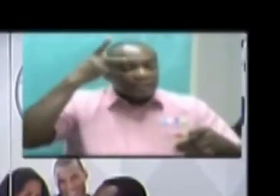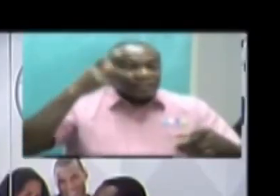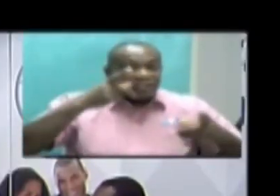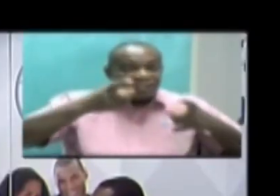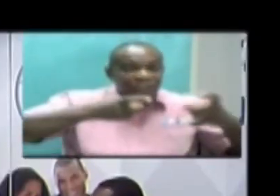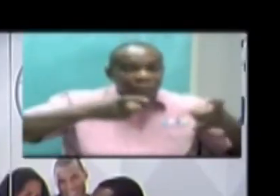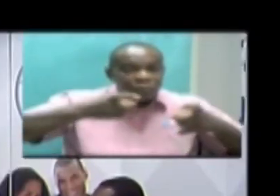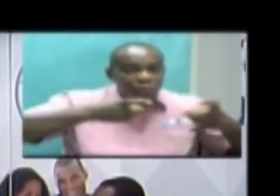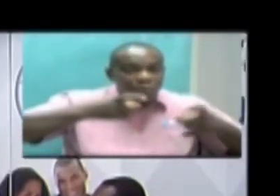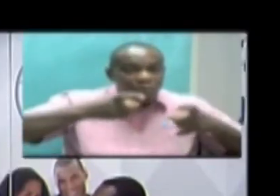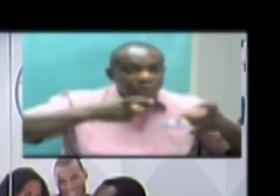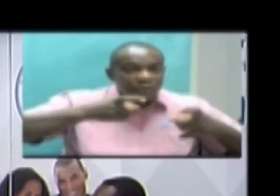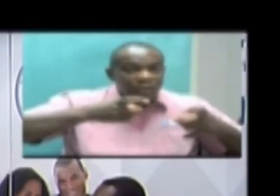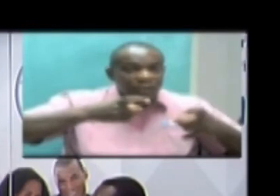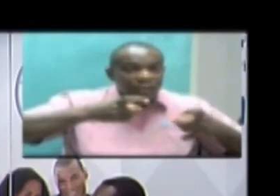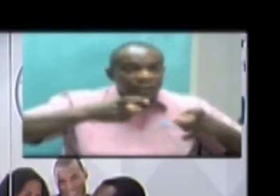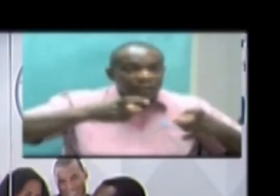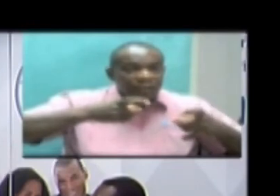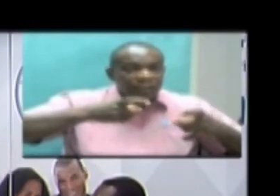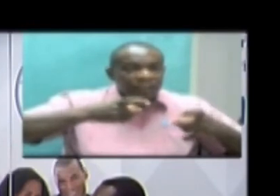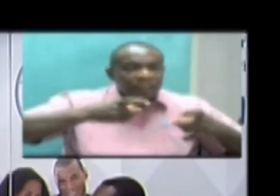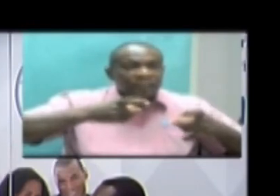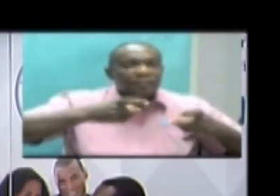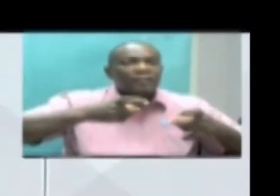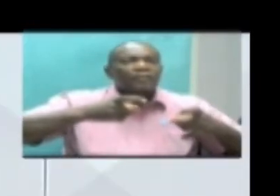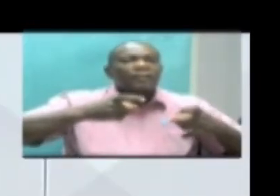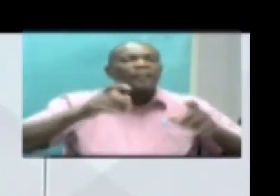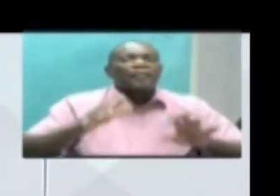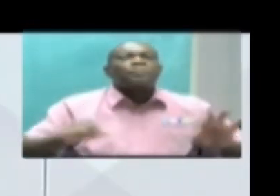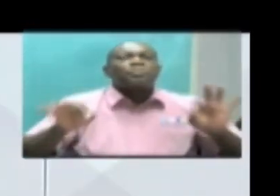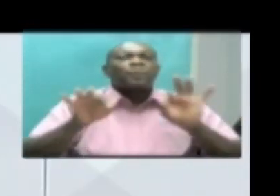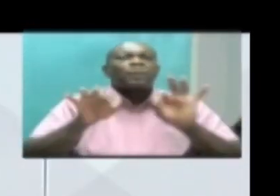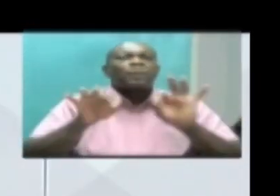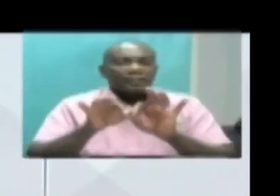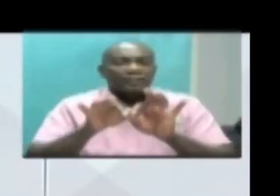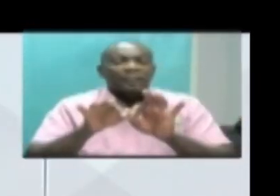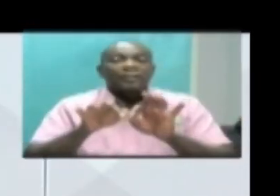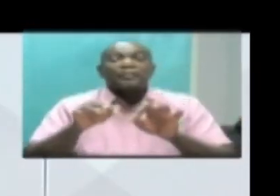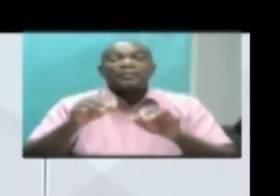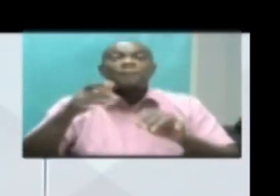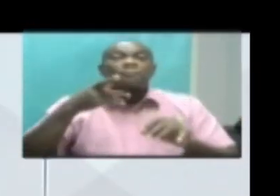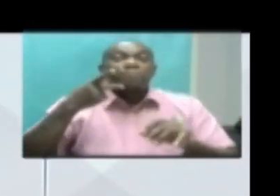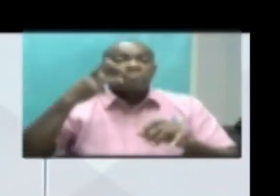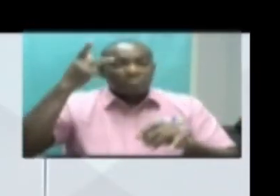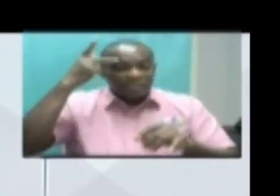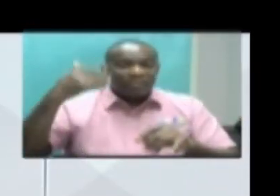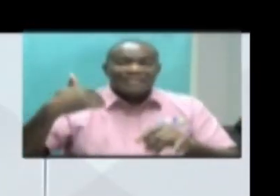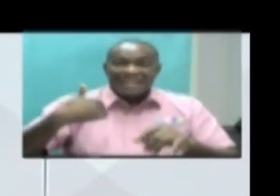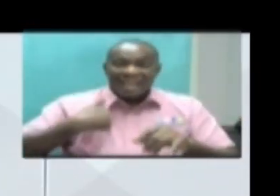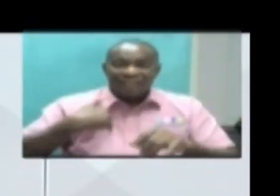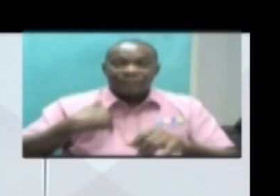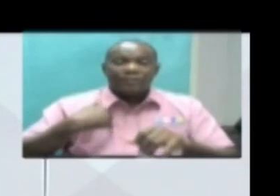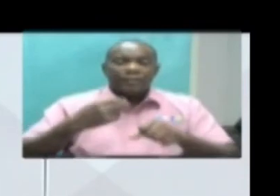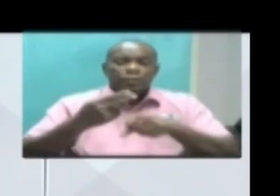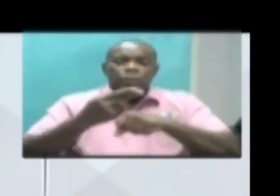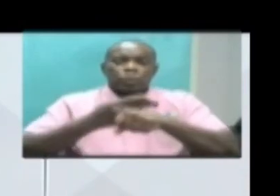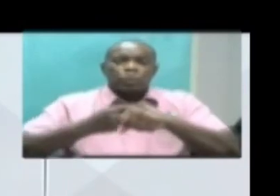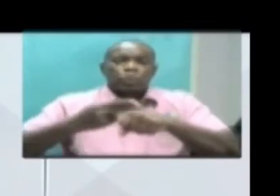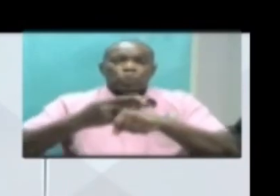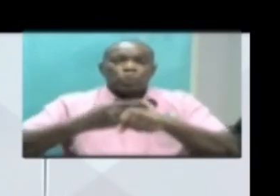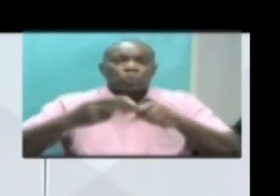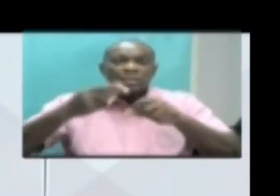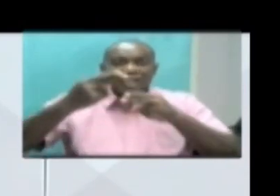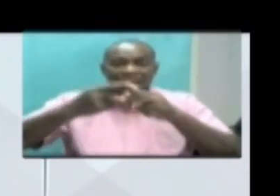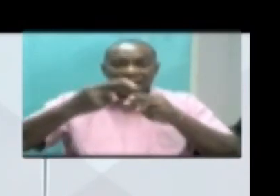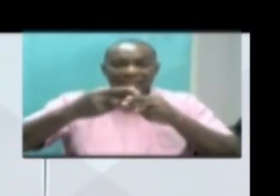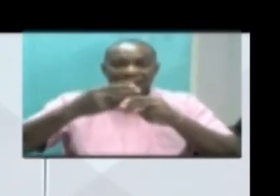home. You would have your username and password to access it as you, the parent, and you have full control. That way, you know, you can do your content filtering, your